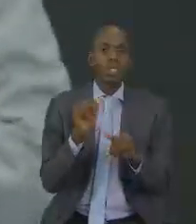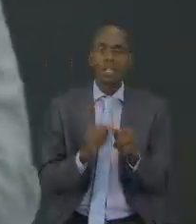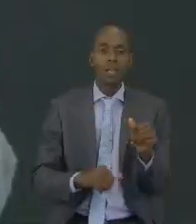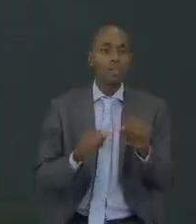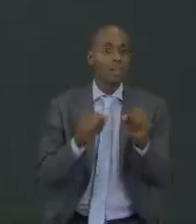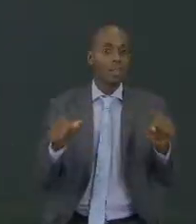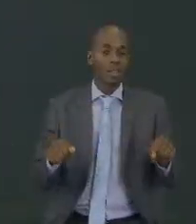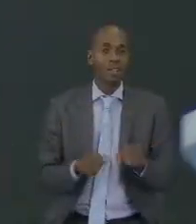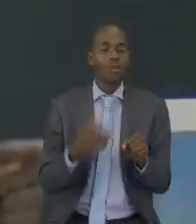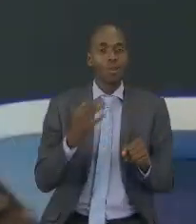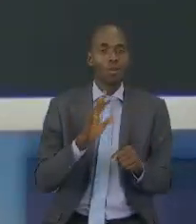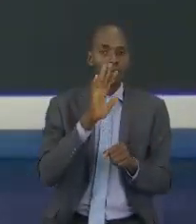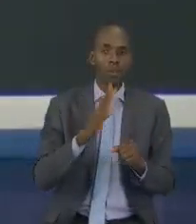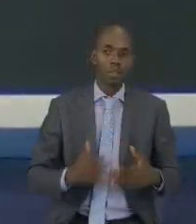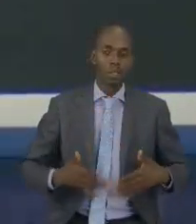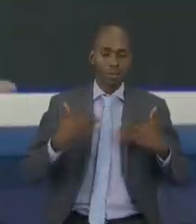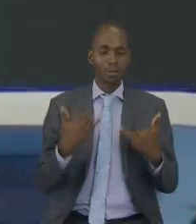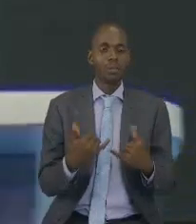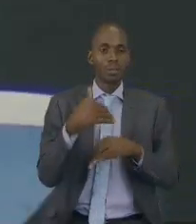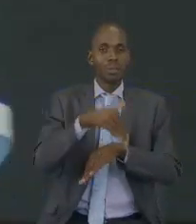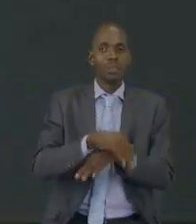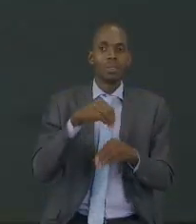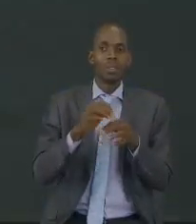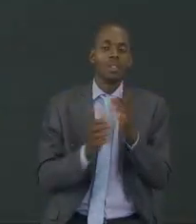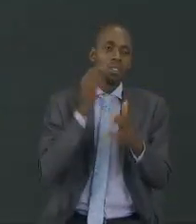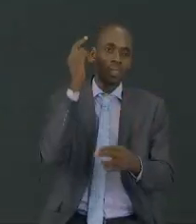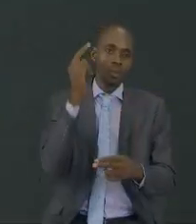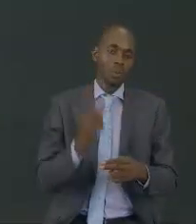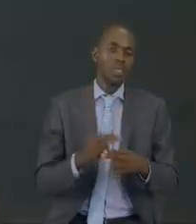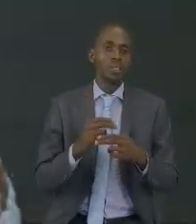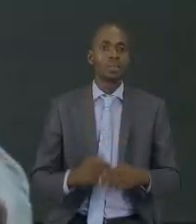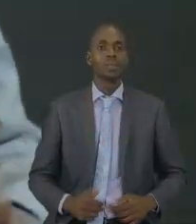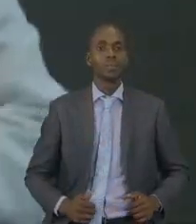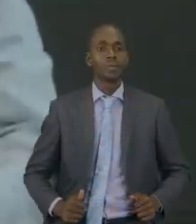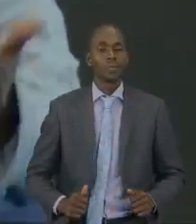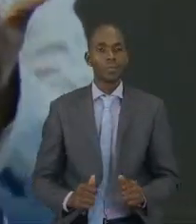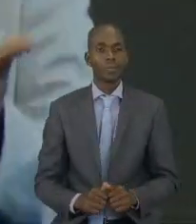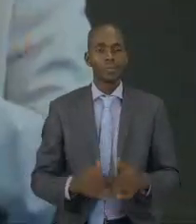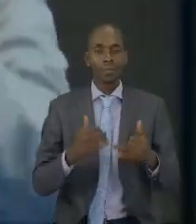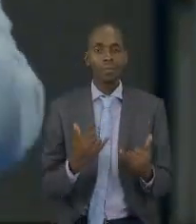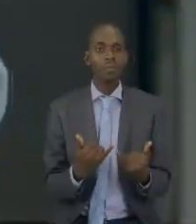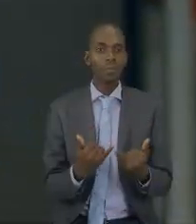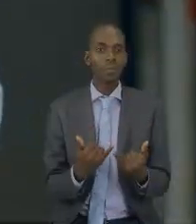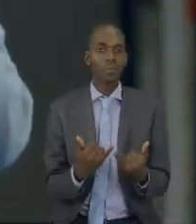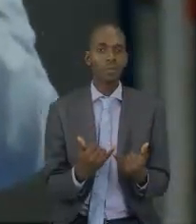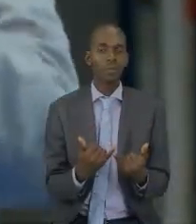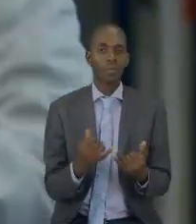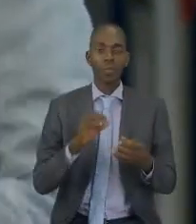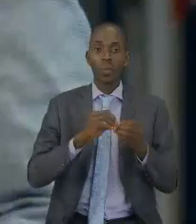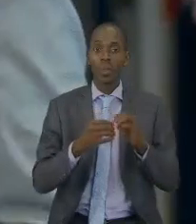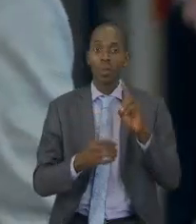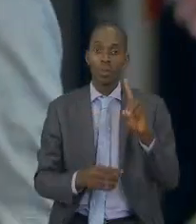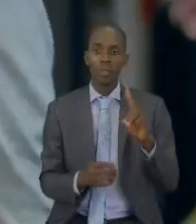area of your life tonight, in Jesus' name. Let's come back. Number